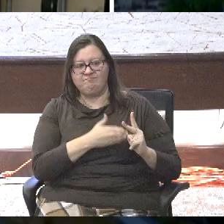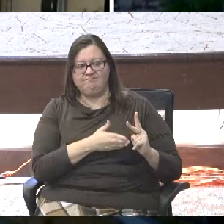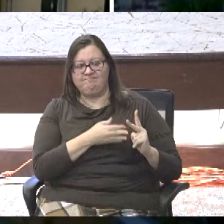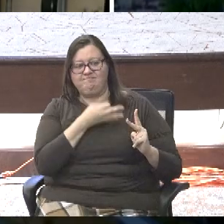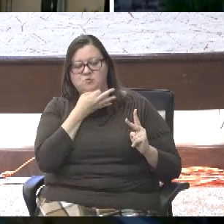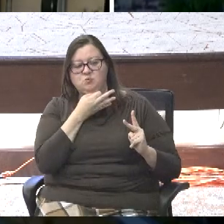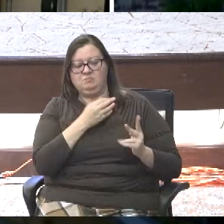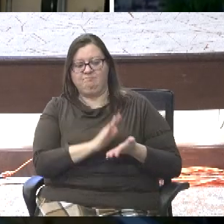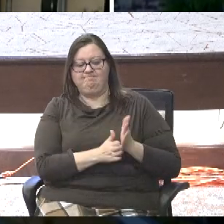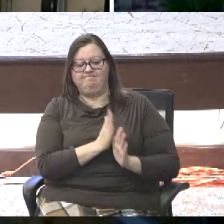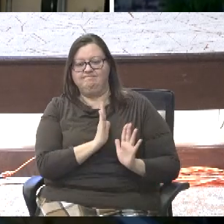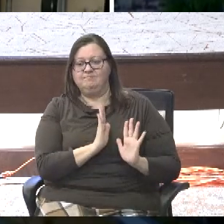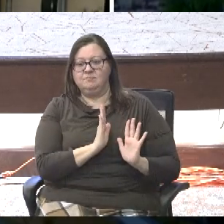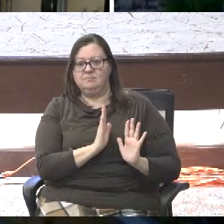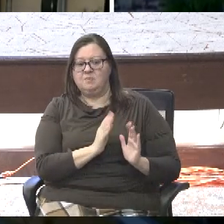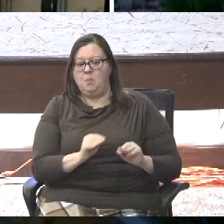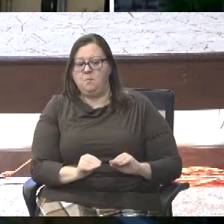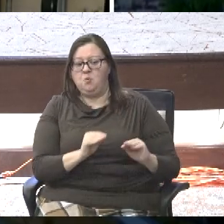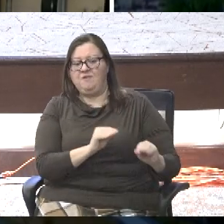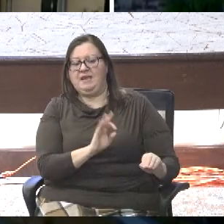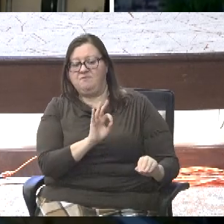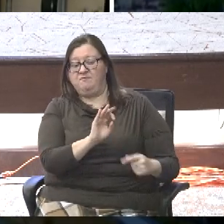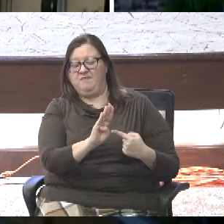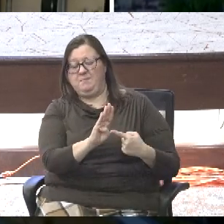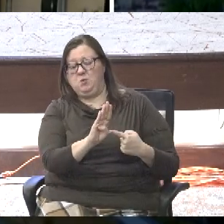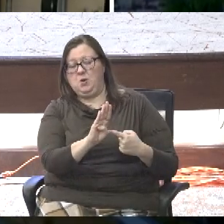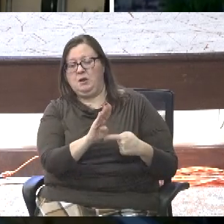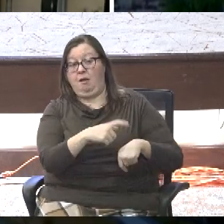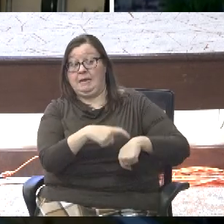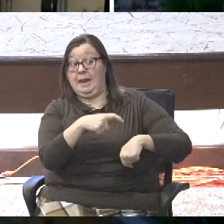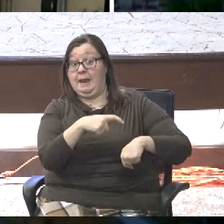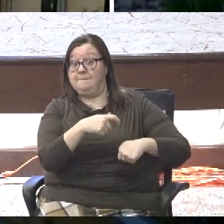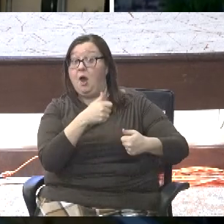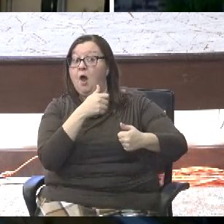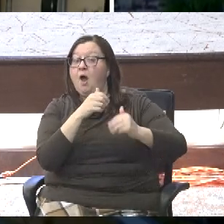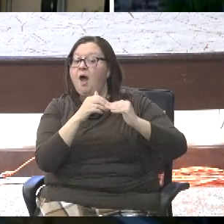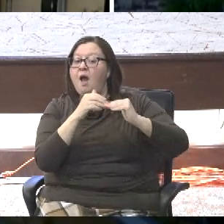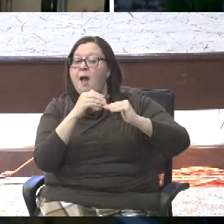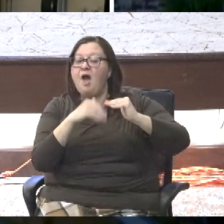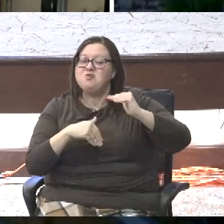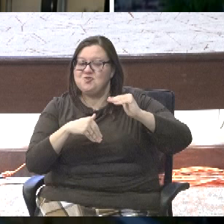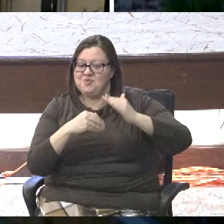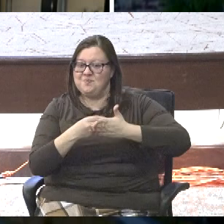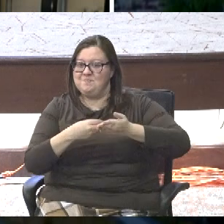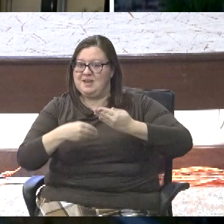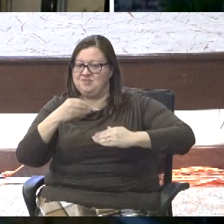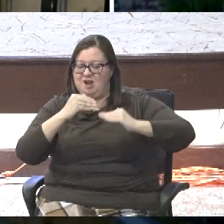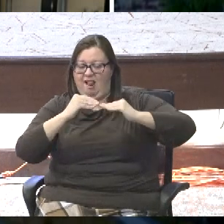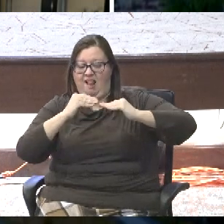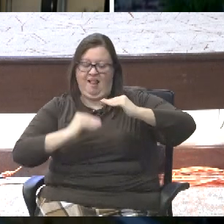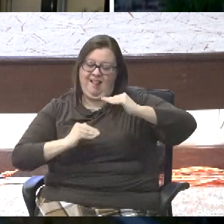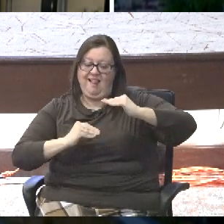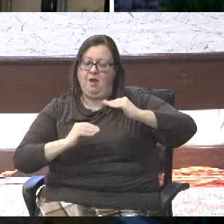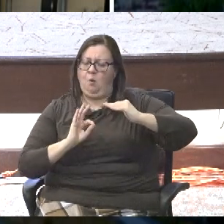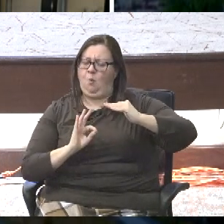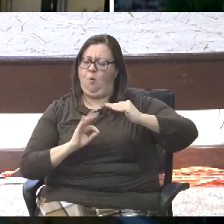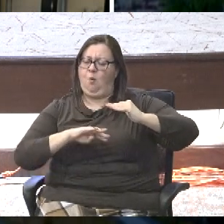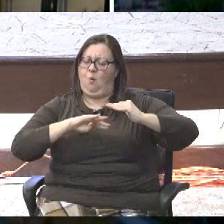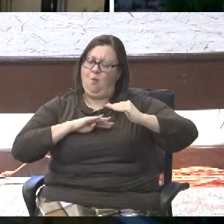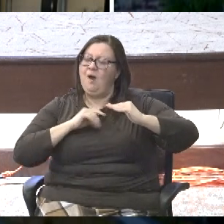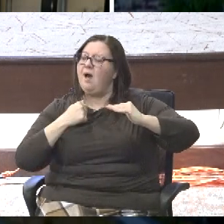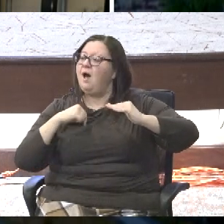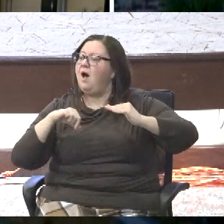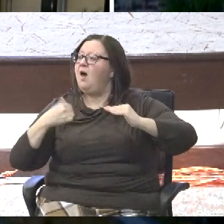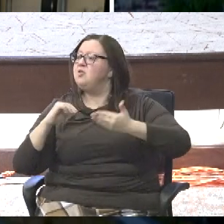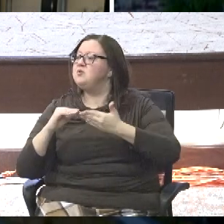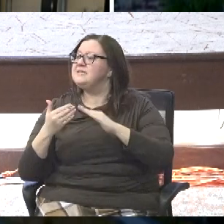we'll be moving in at some point in February, on time and under budget. Come on. A lot of kudos to our facilities, fire, and other city teams